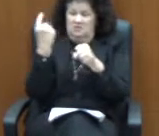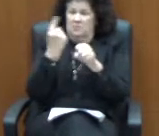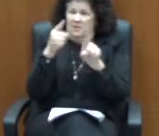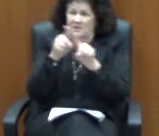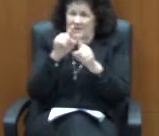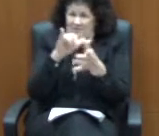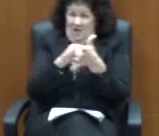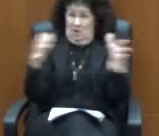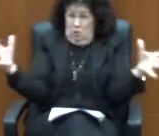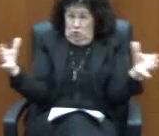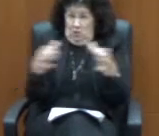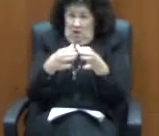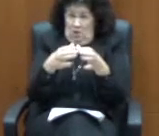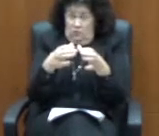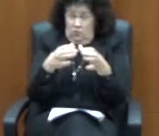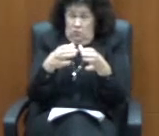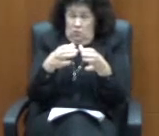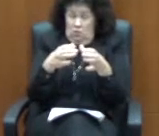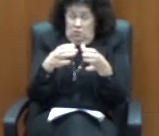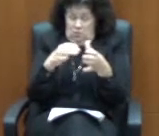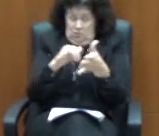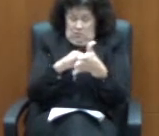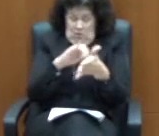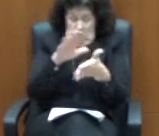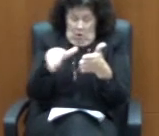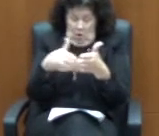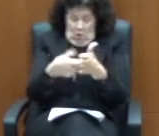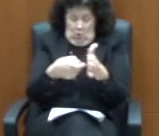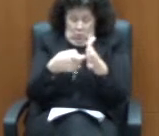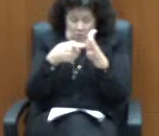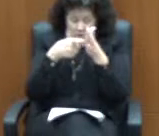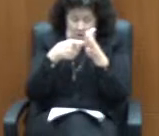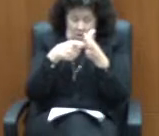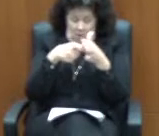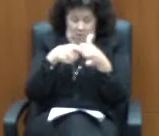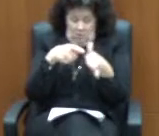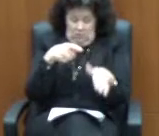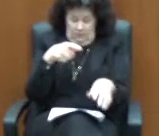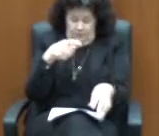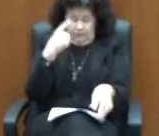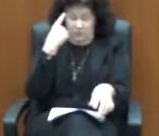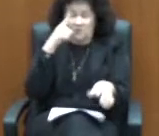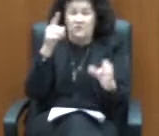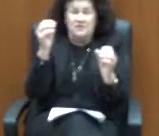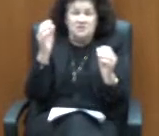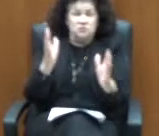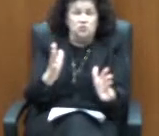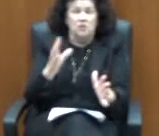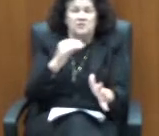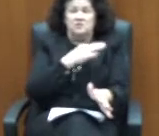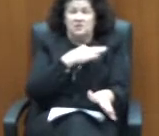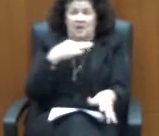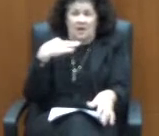that together, that all required mandated PDs for teachers and